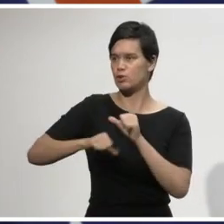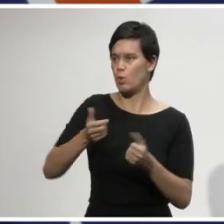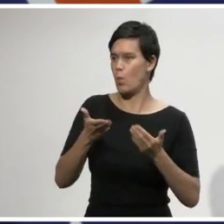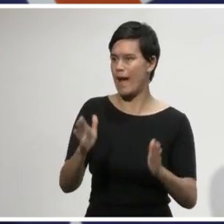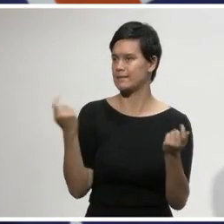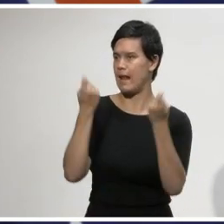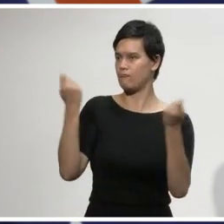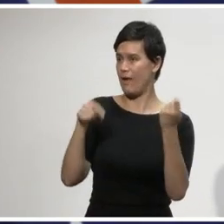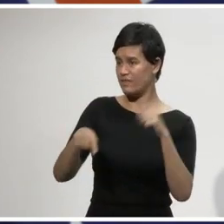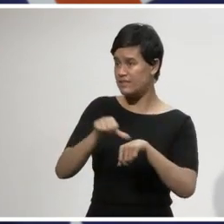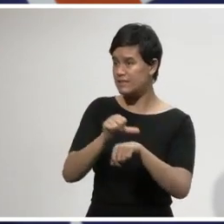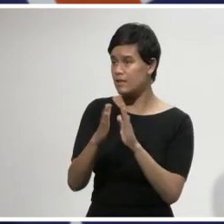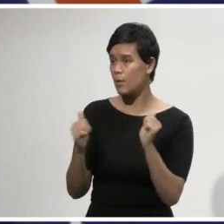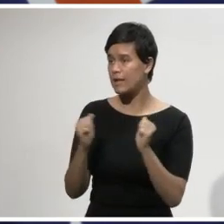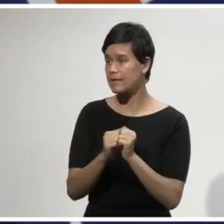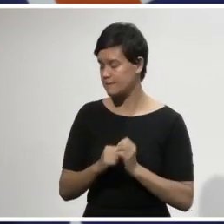round?